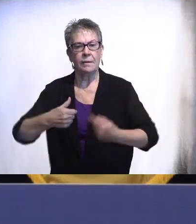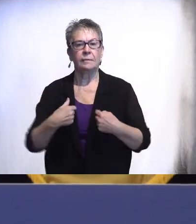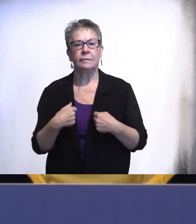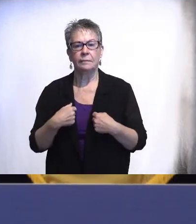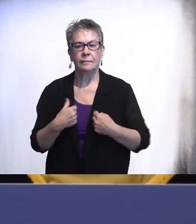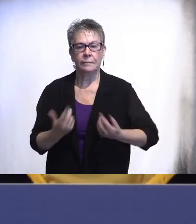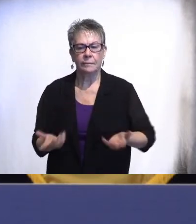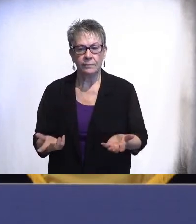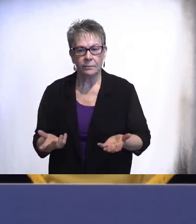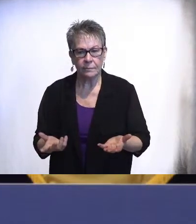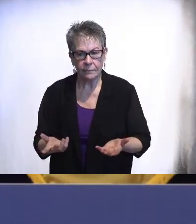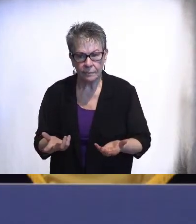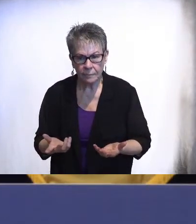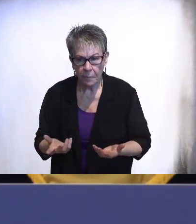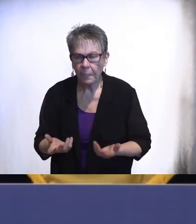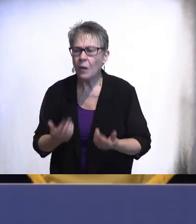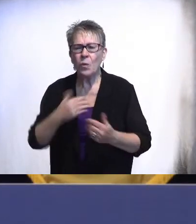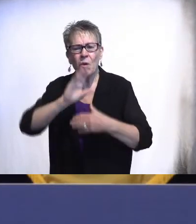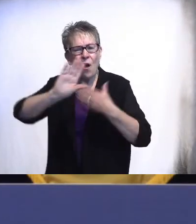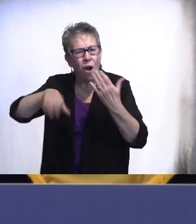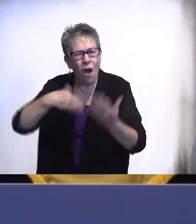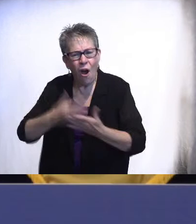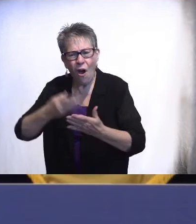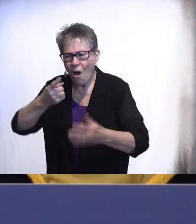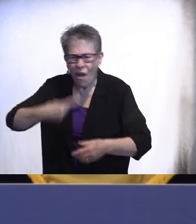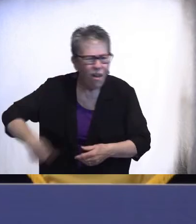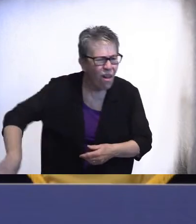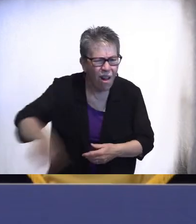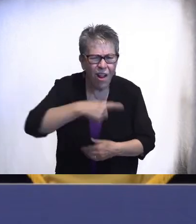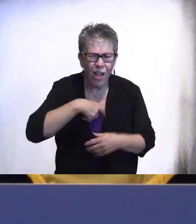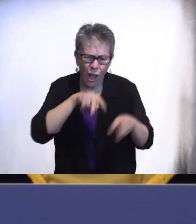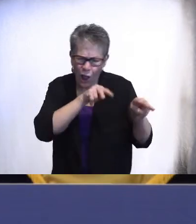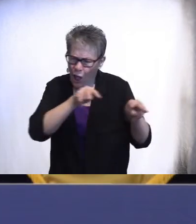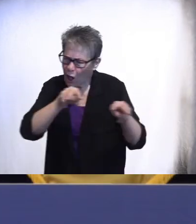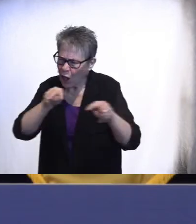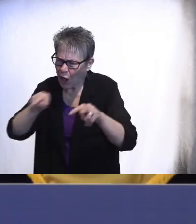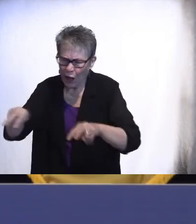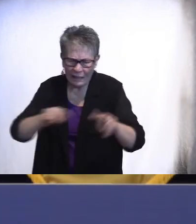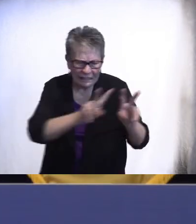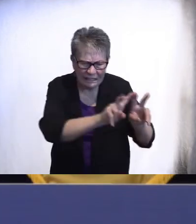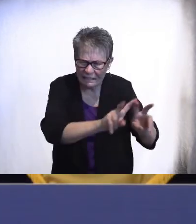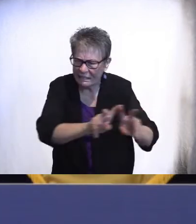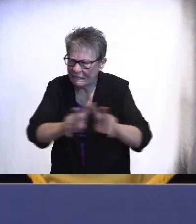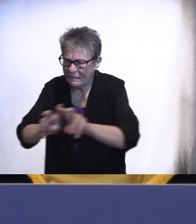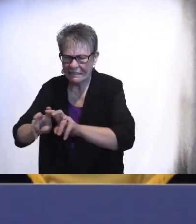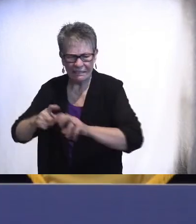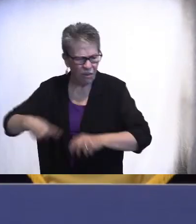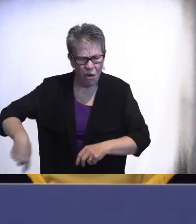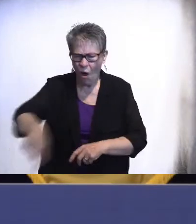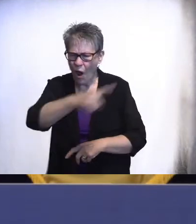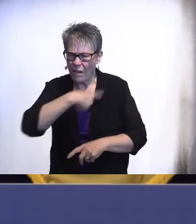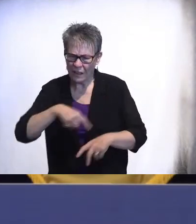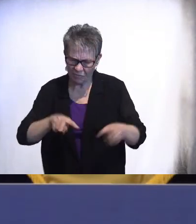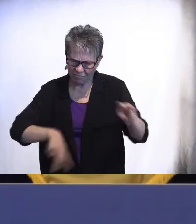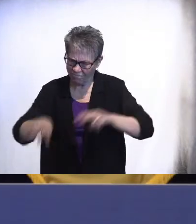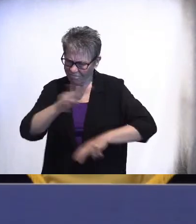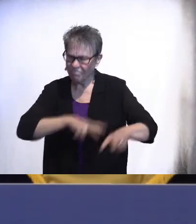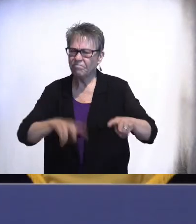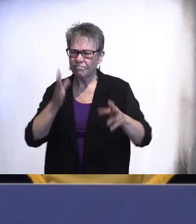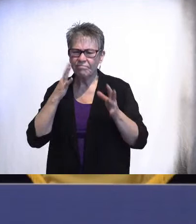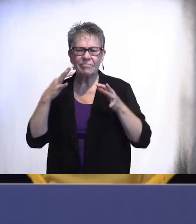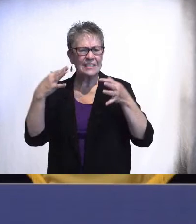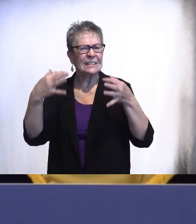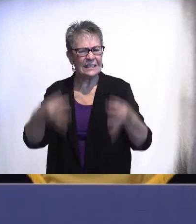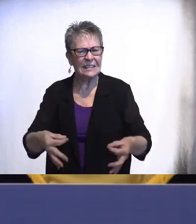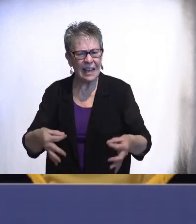that we think we can best project where that's headed. I would just say to the local superintendents who've done, by the way, across the